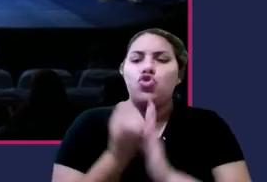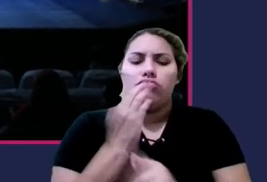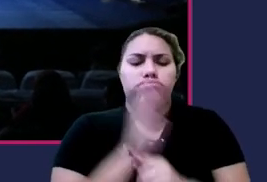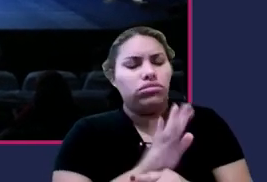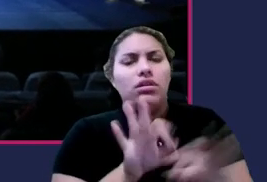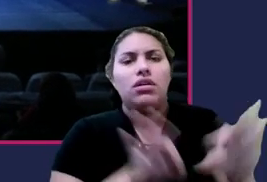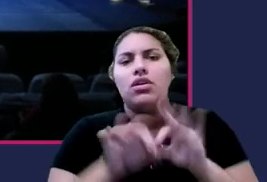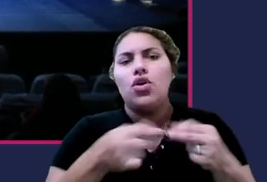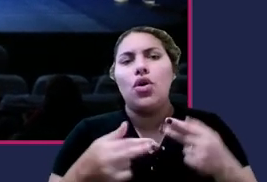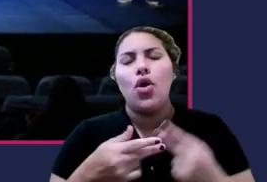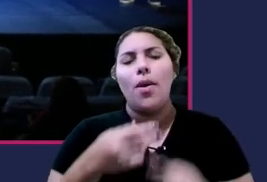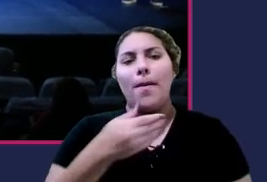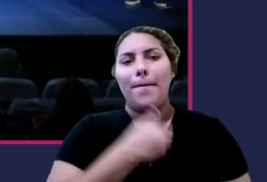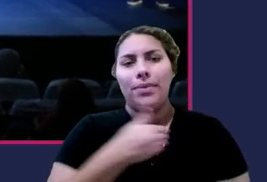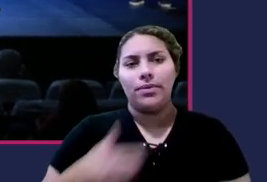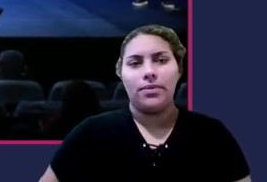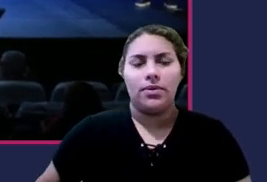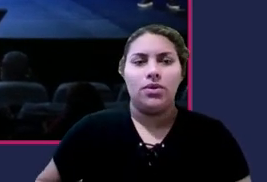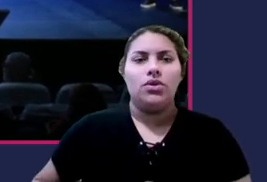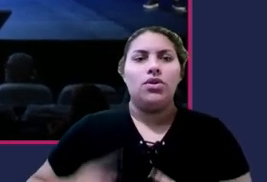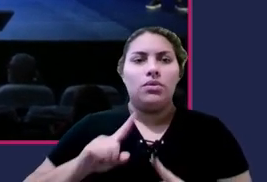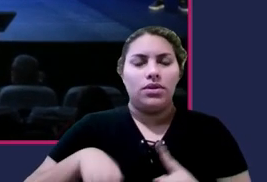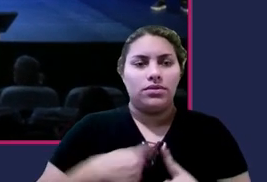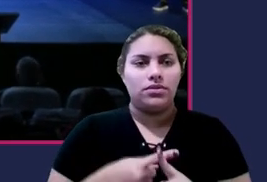with sequels. So